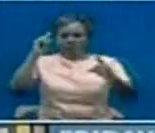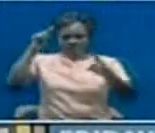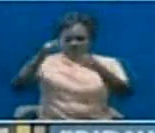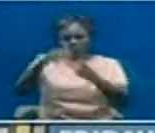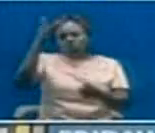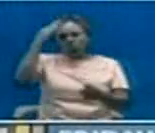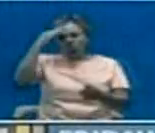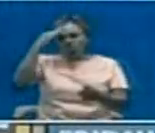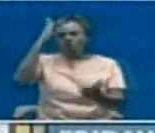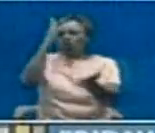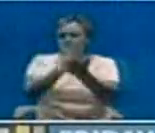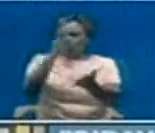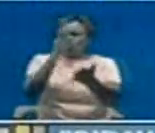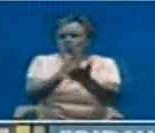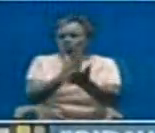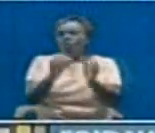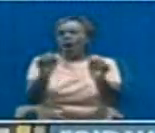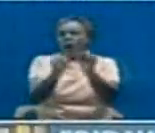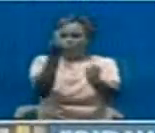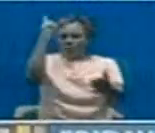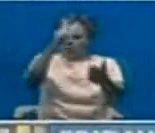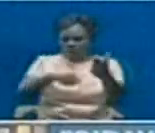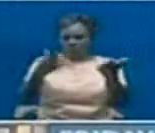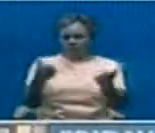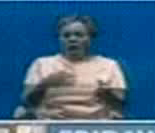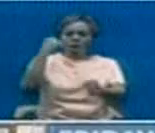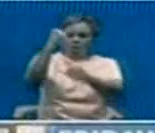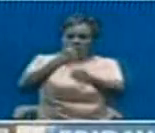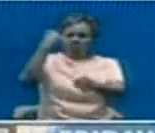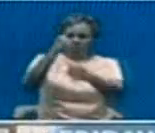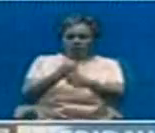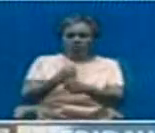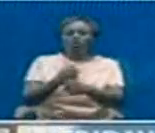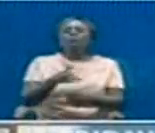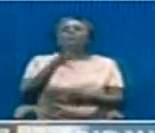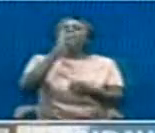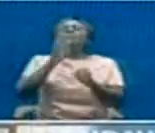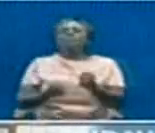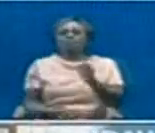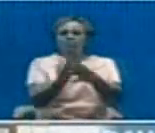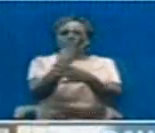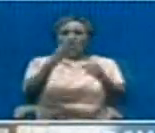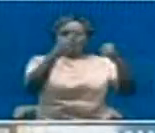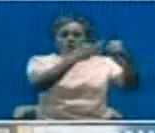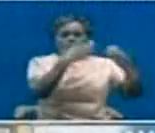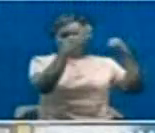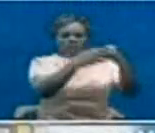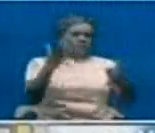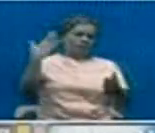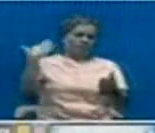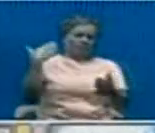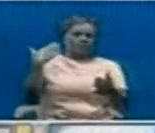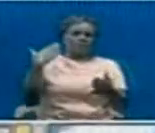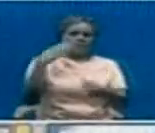know exactly what is going on here. Operation Indian Ocean was launched in August in the last remaining